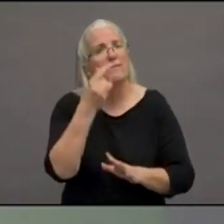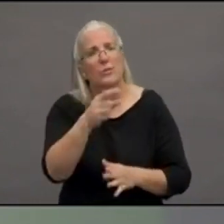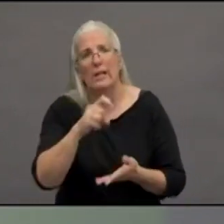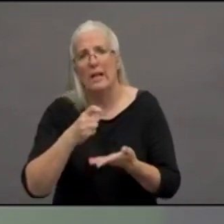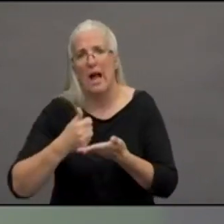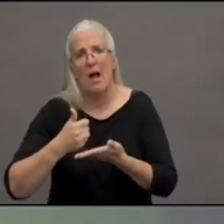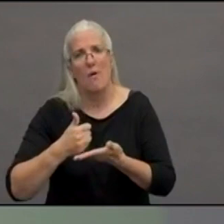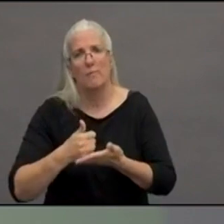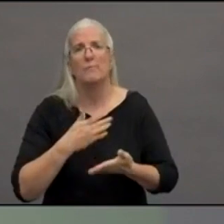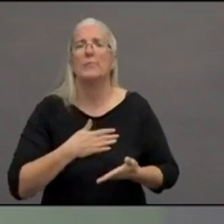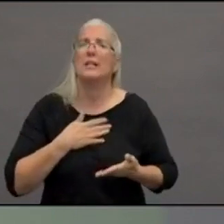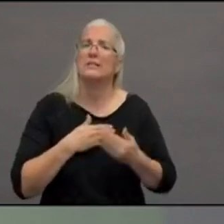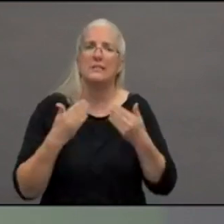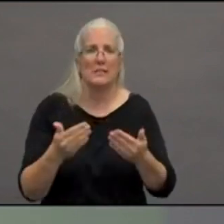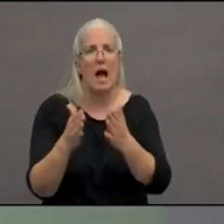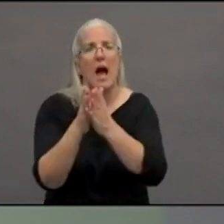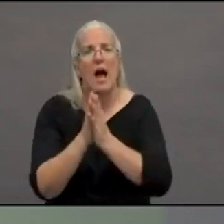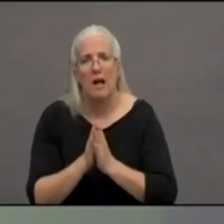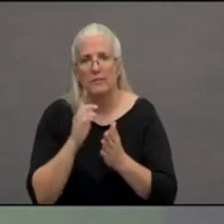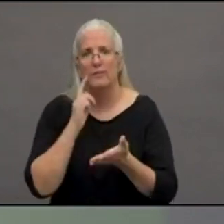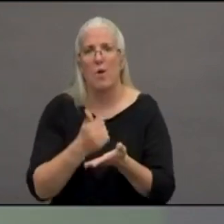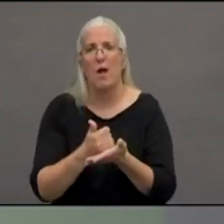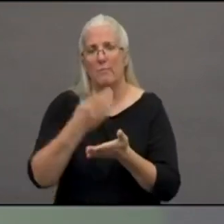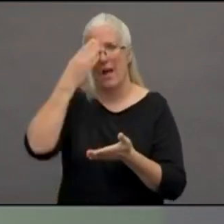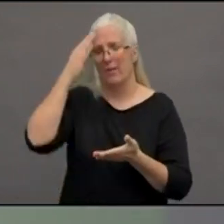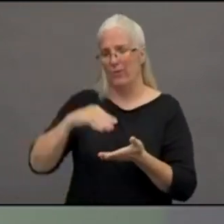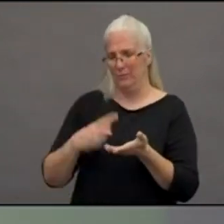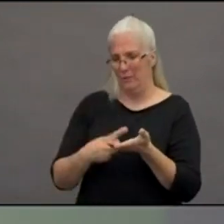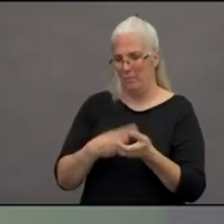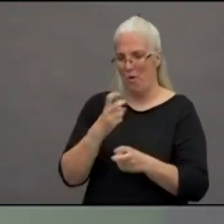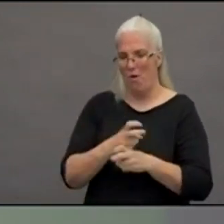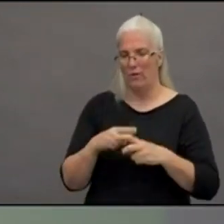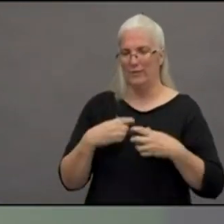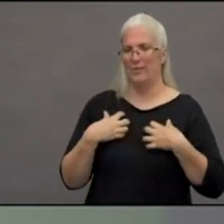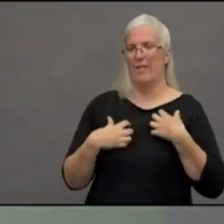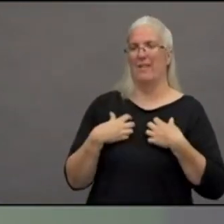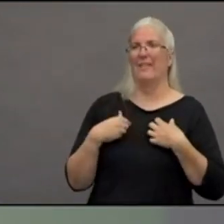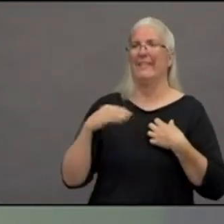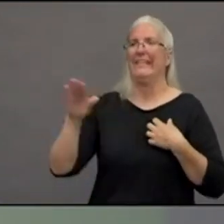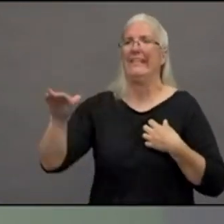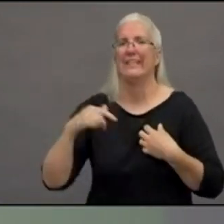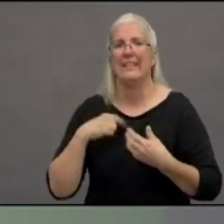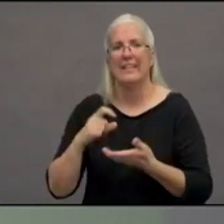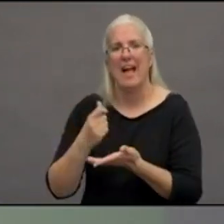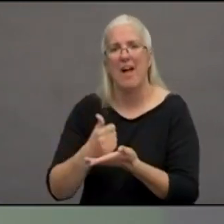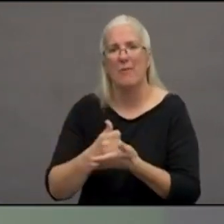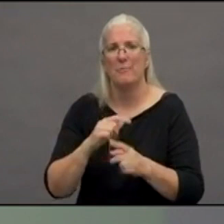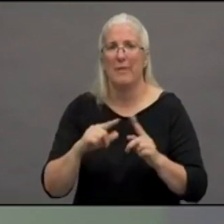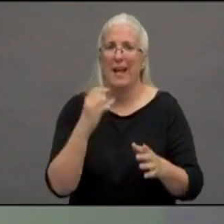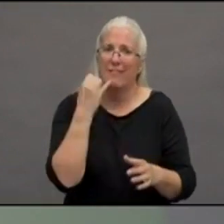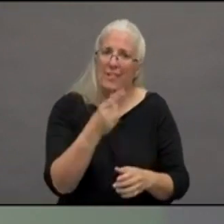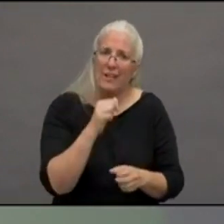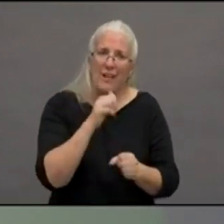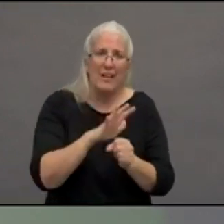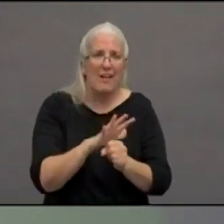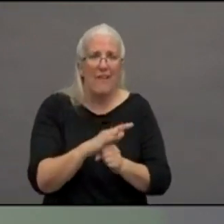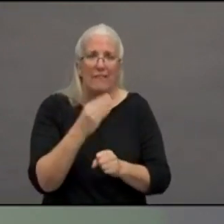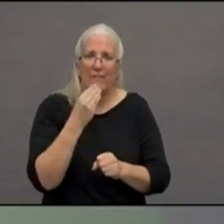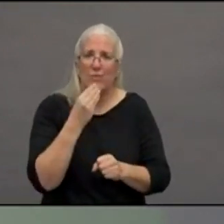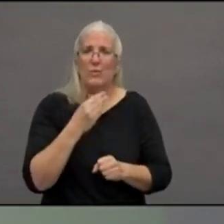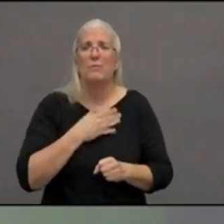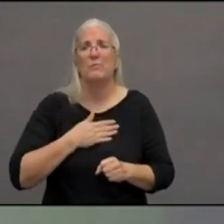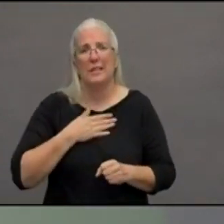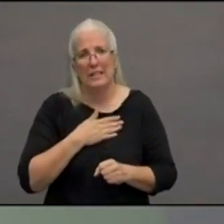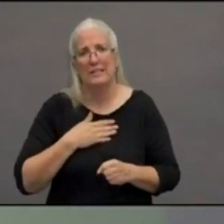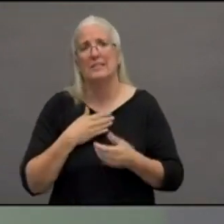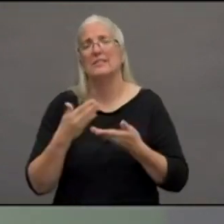it. And I know how hard that is. I know that for myself in the past, I've been food insecure. And I've needed to ask for that